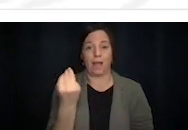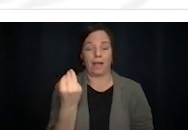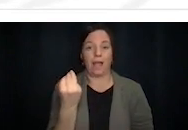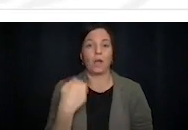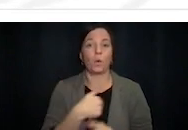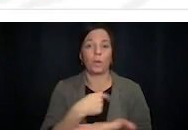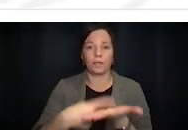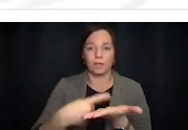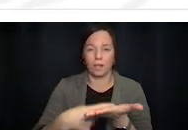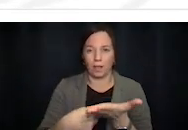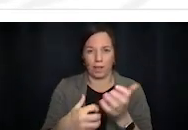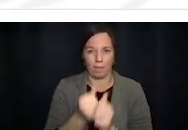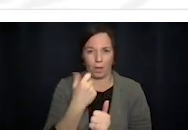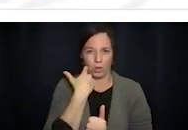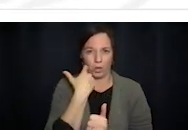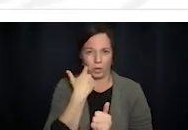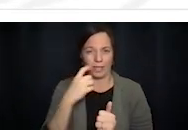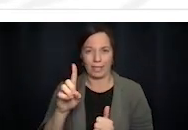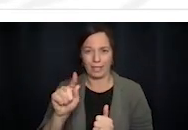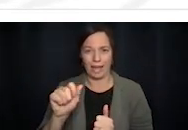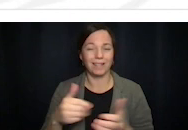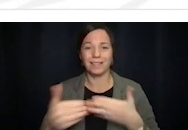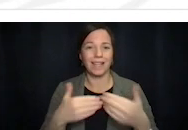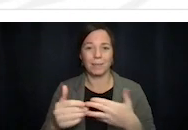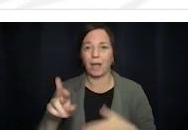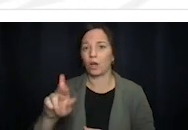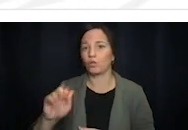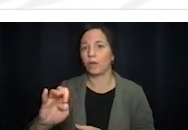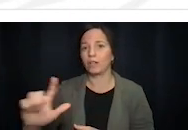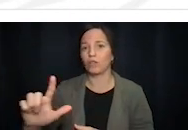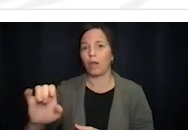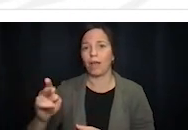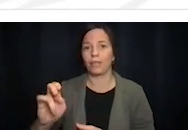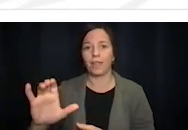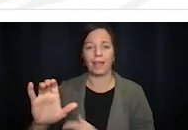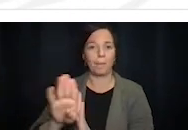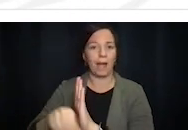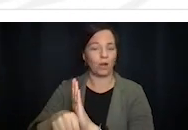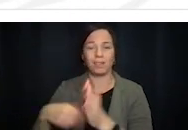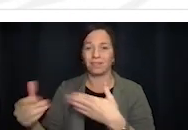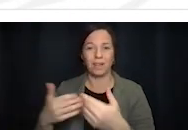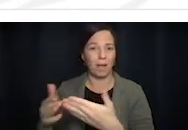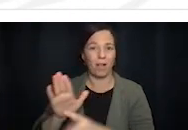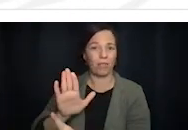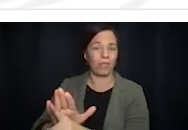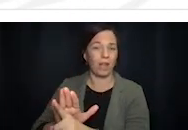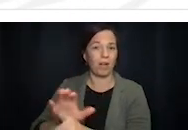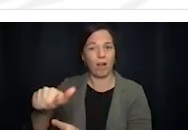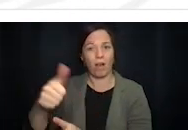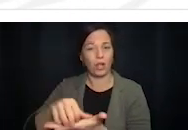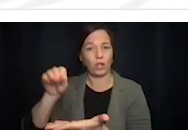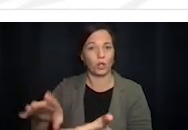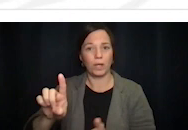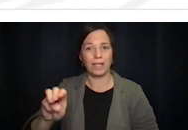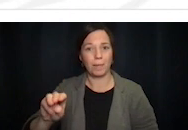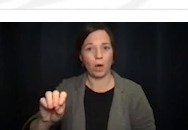data, and we are seeing it does not matter a student's racial ethnic background. It does not matter any of their other student demographics, right? In